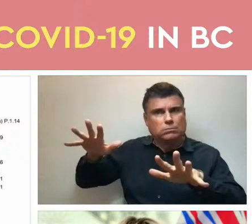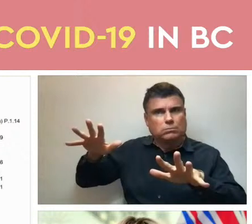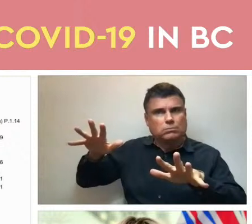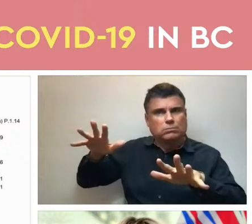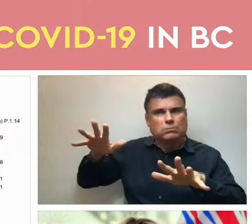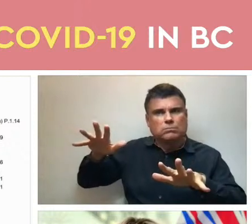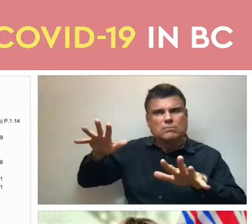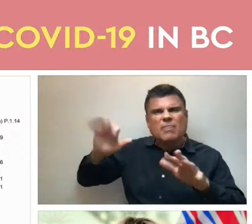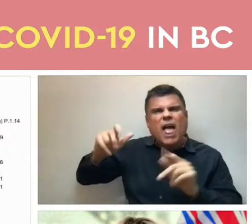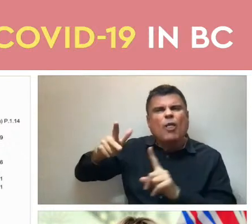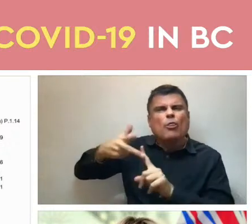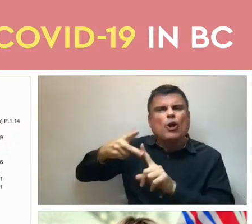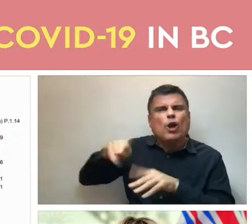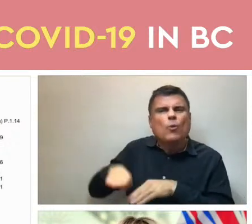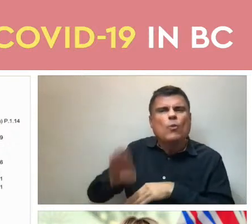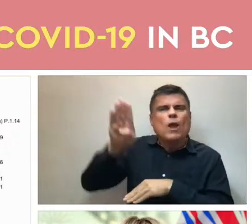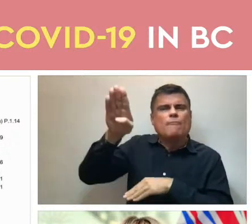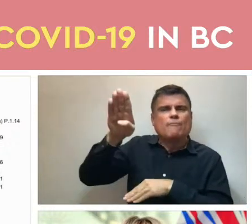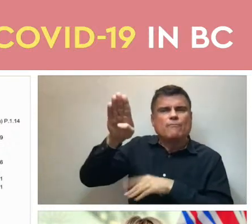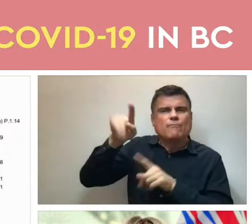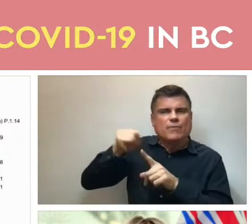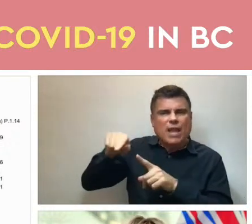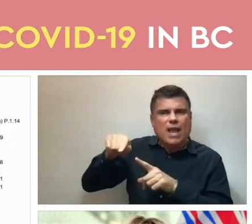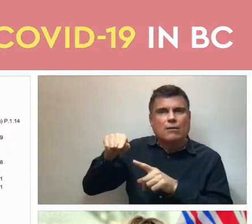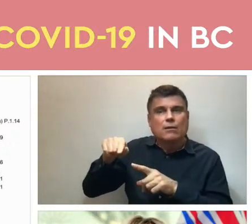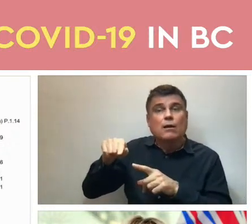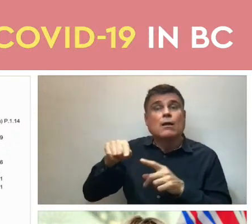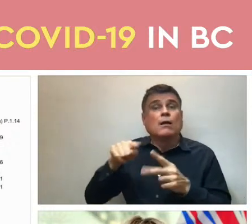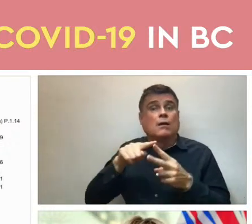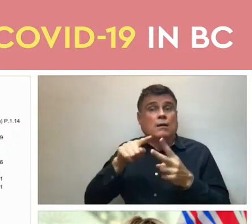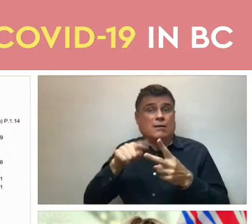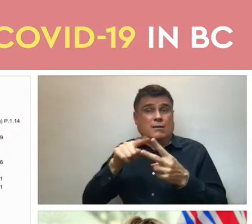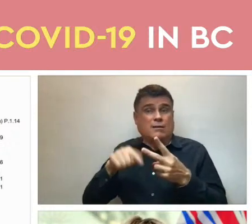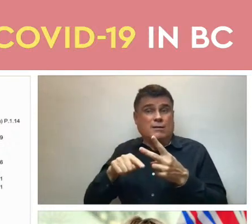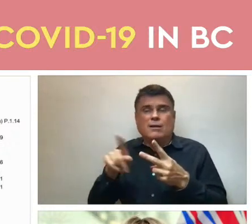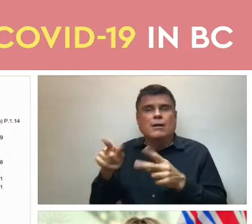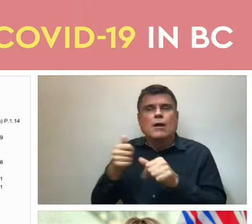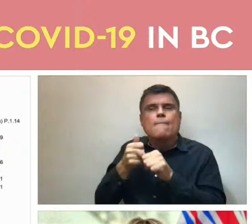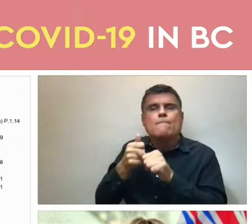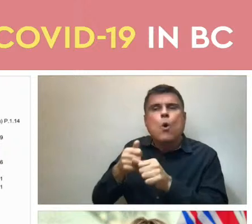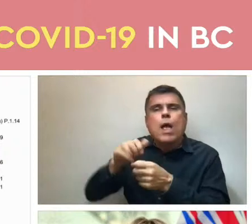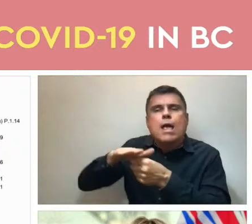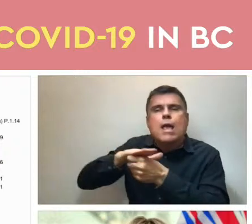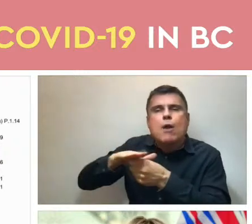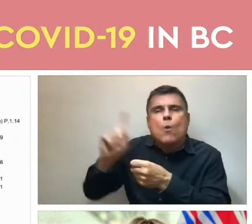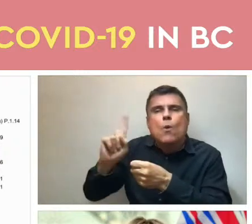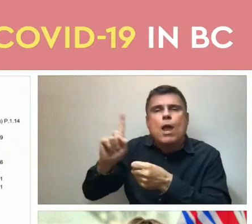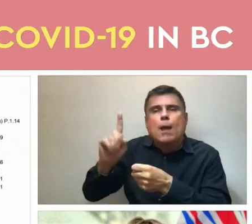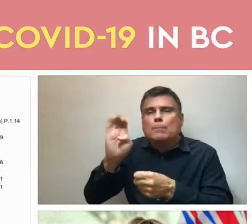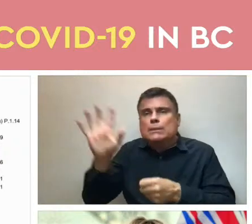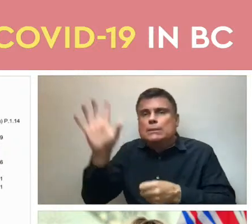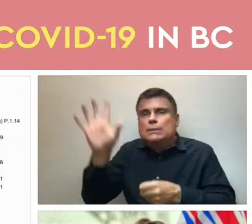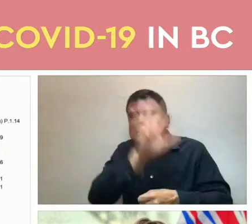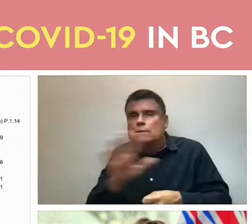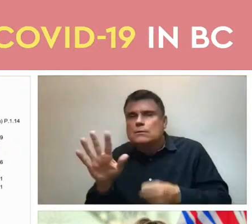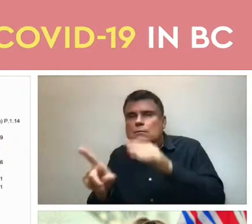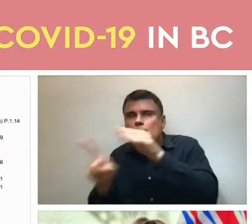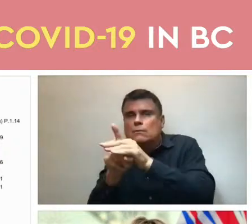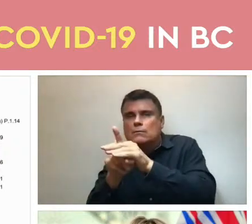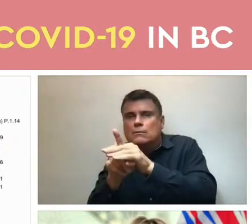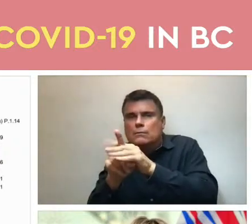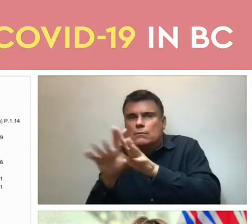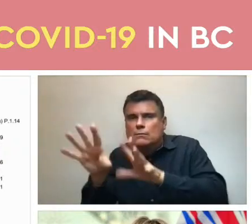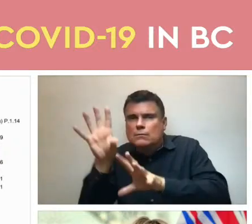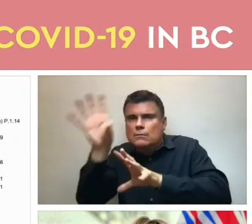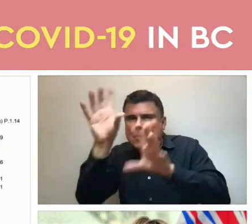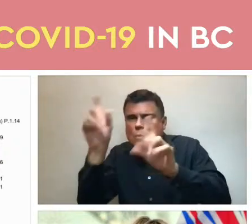we had a lot of both of those, but in different areas of the province. So we were unique across the country in the patterns that